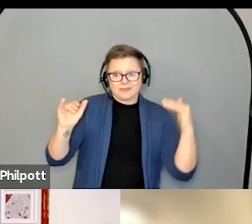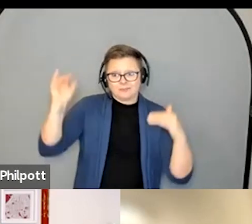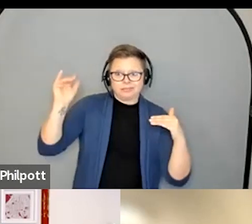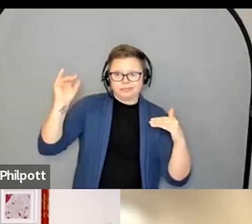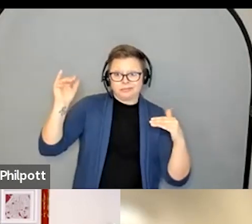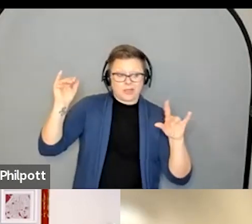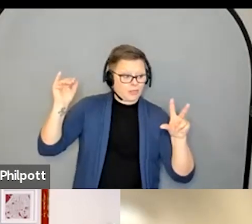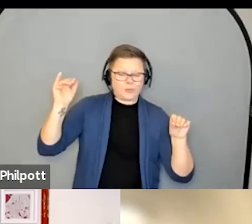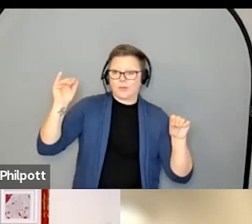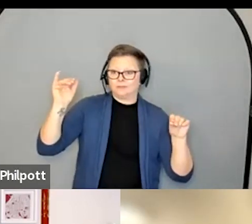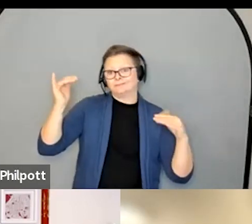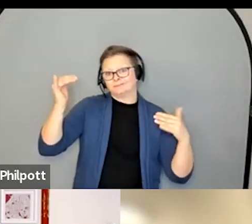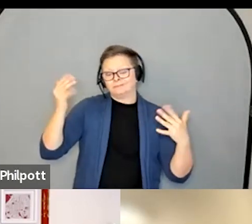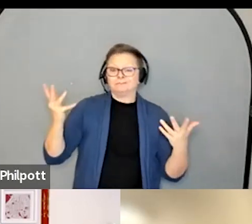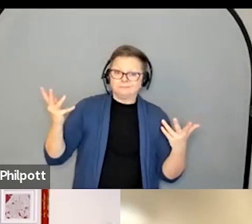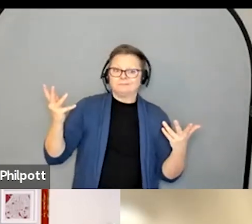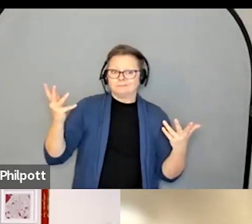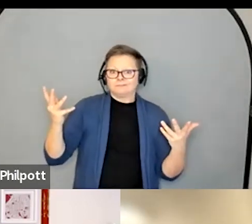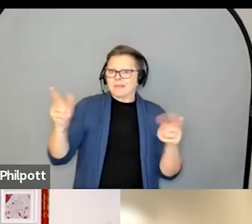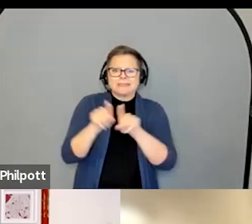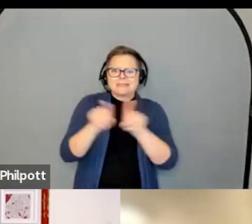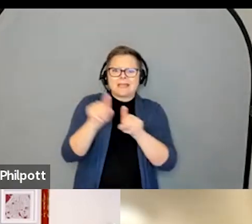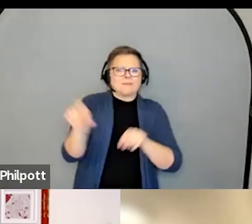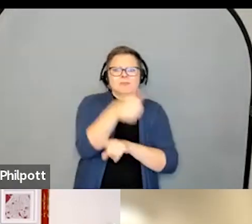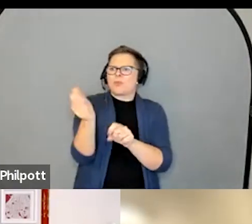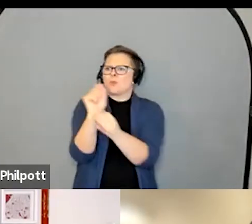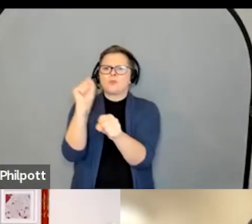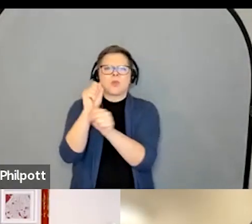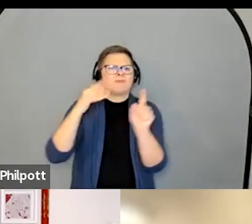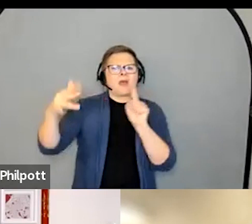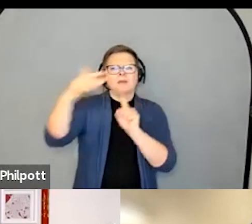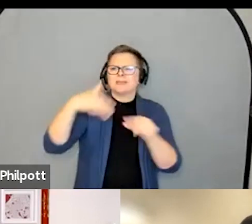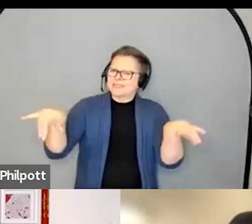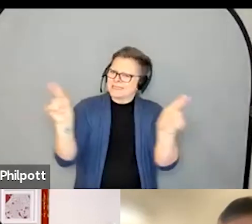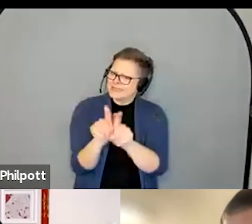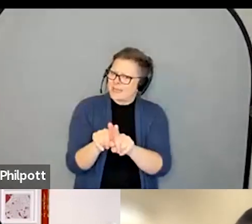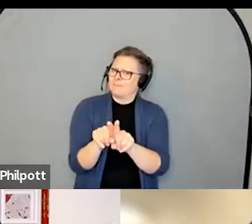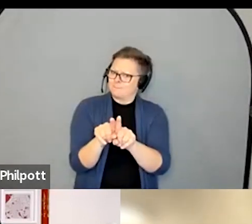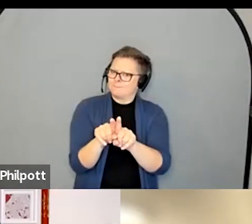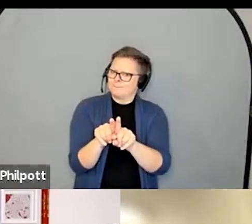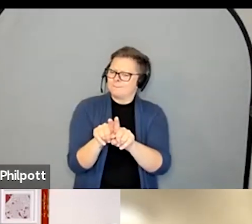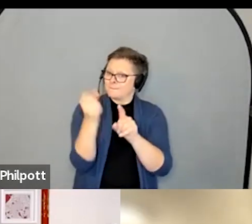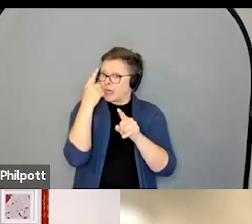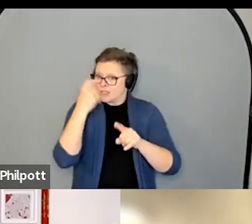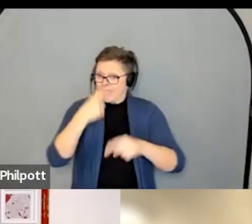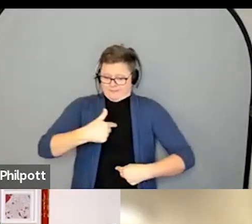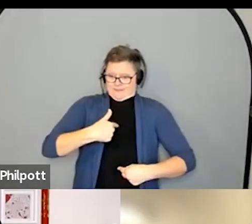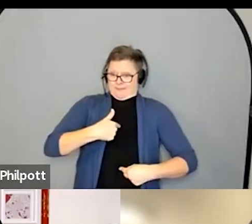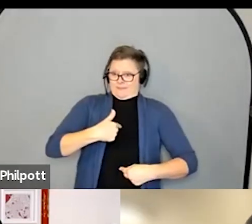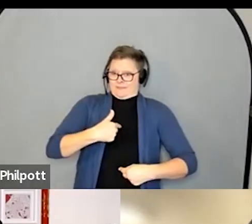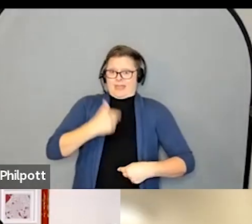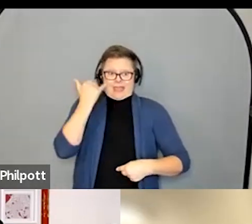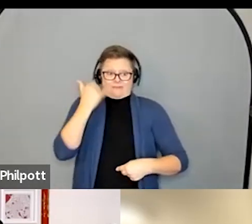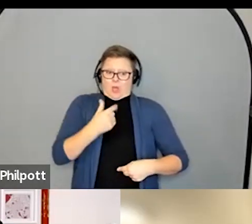so in just about every work scenario you can think of, except I'm an entrepreneur and I'm the sole owner of my